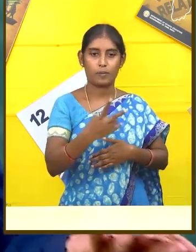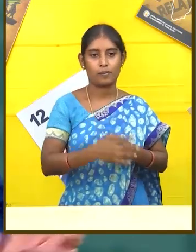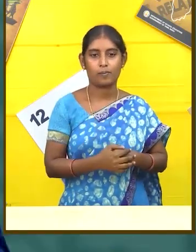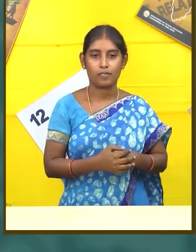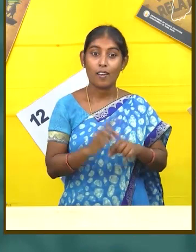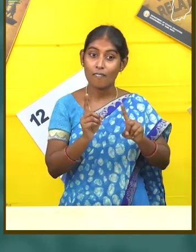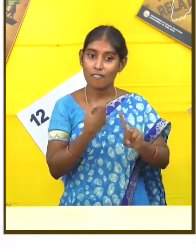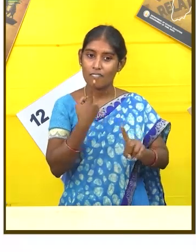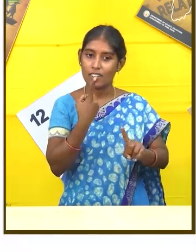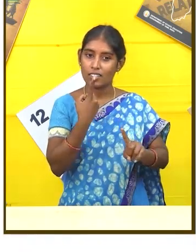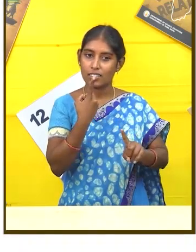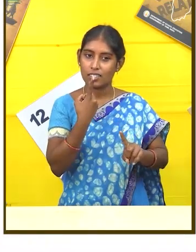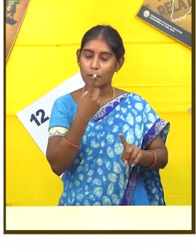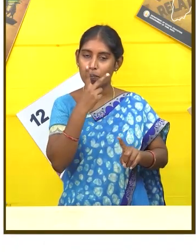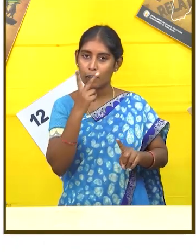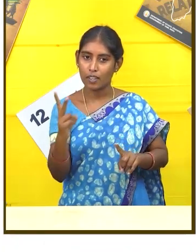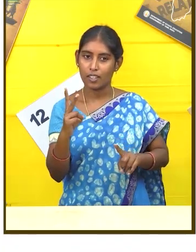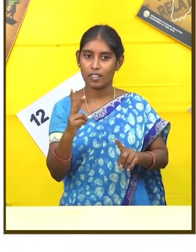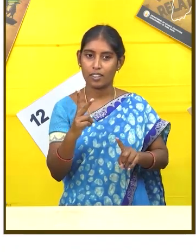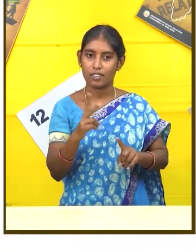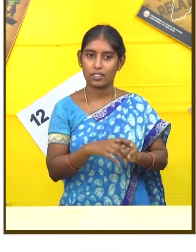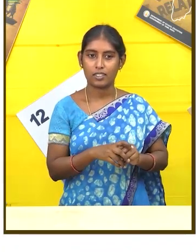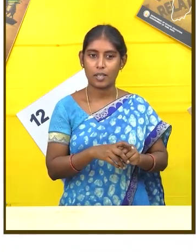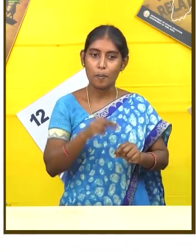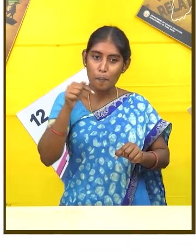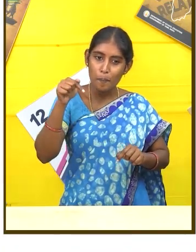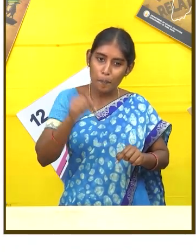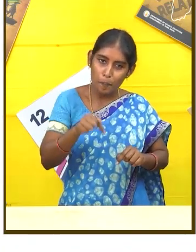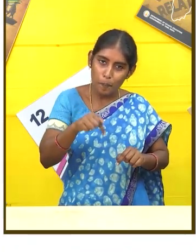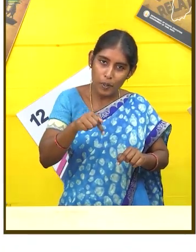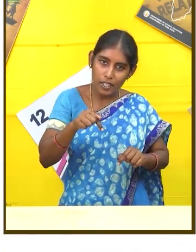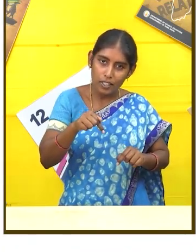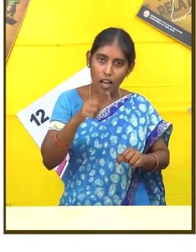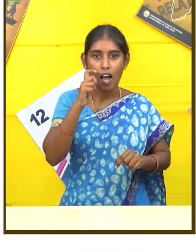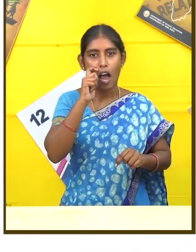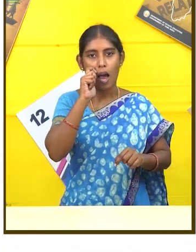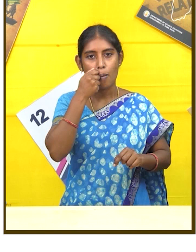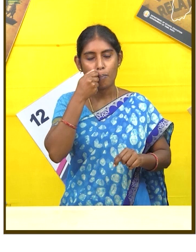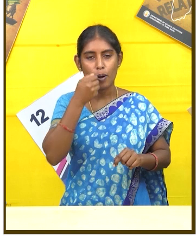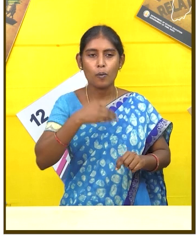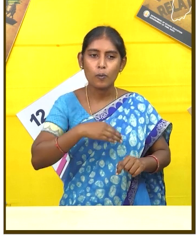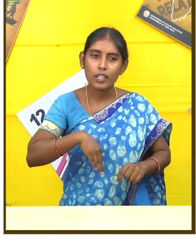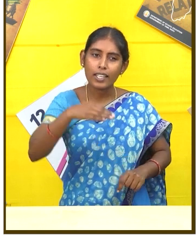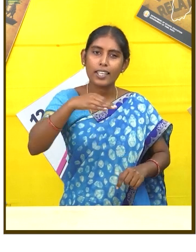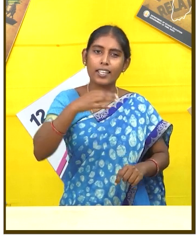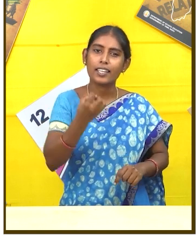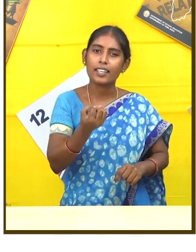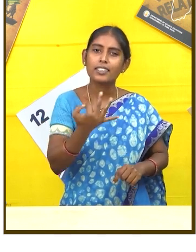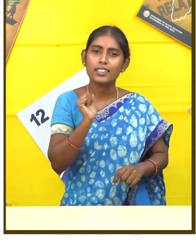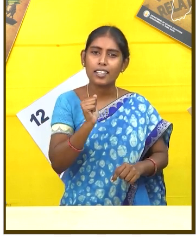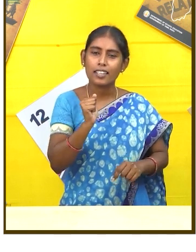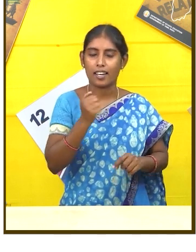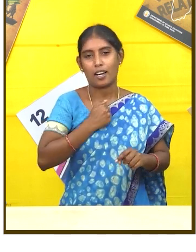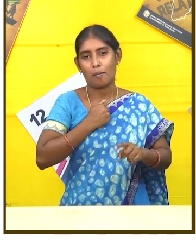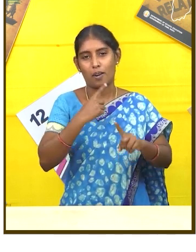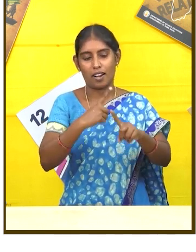elimination method. Okay. Let the present age of father, because that is only we want to find out. So, the present age